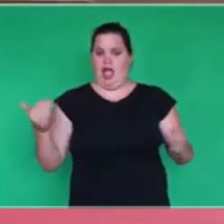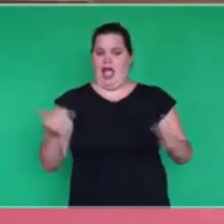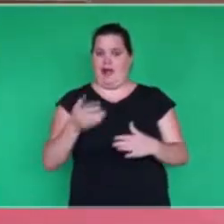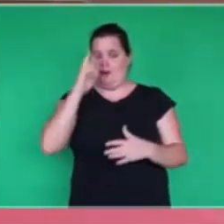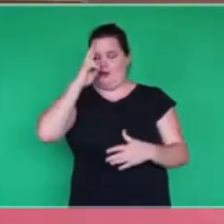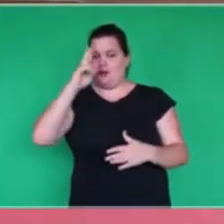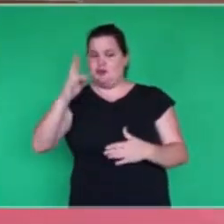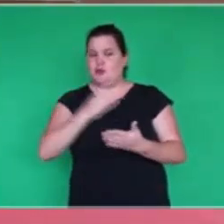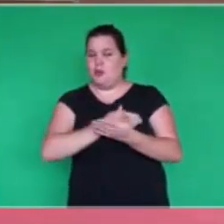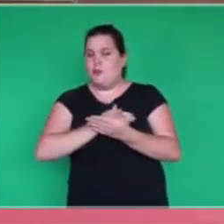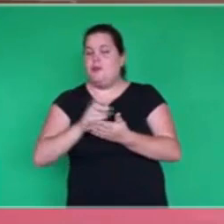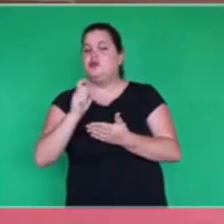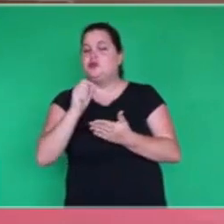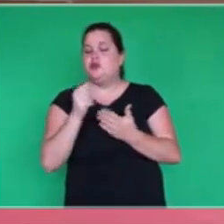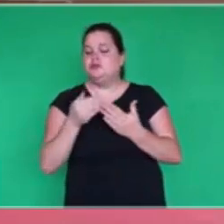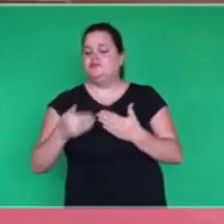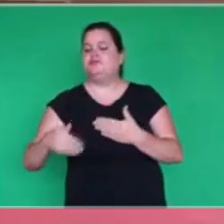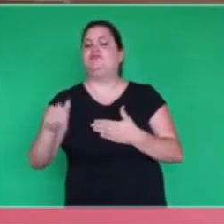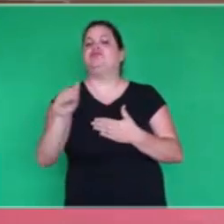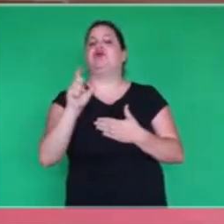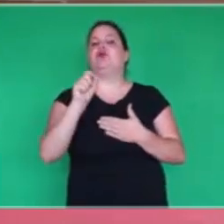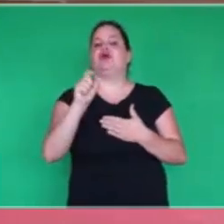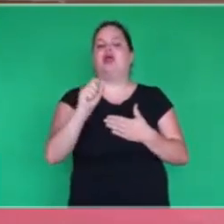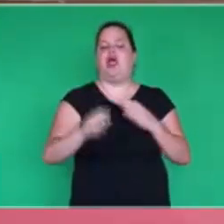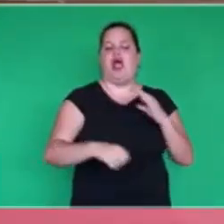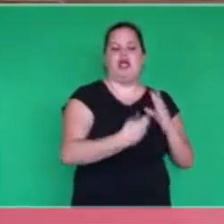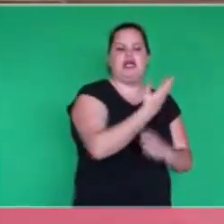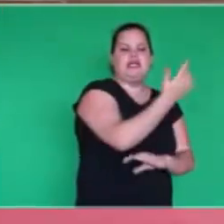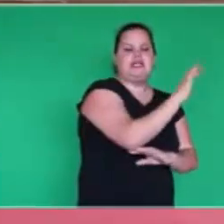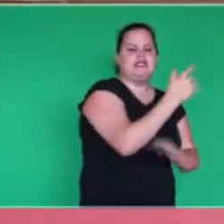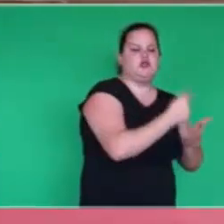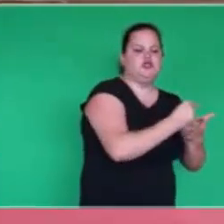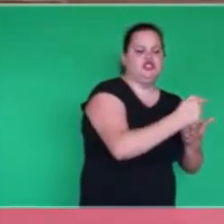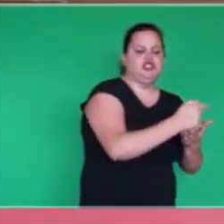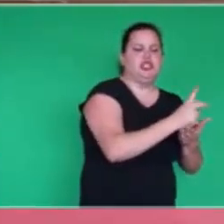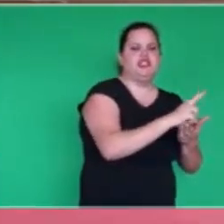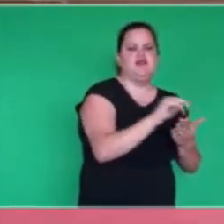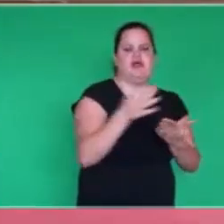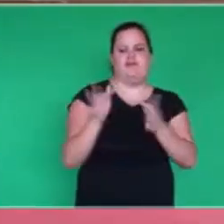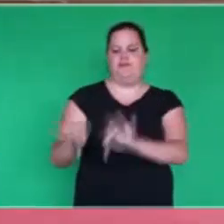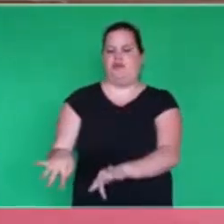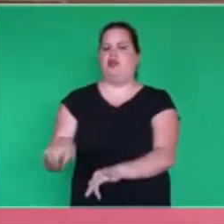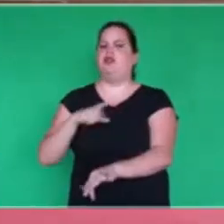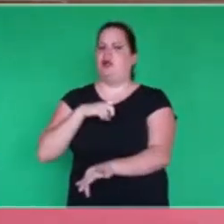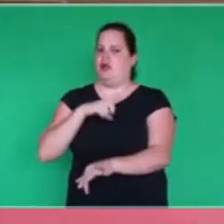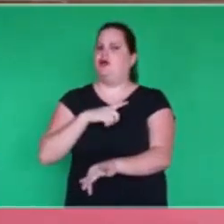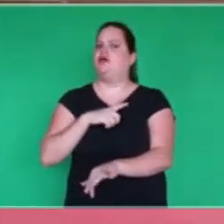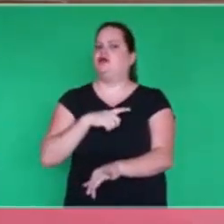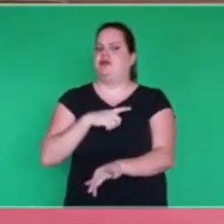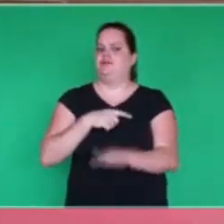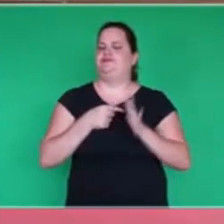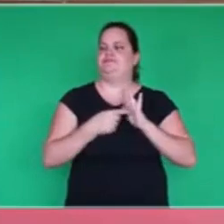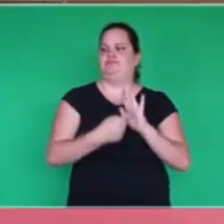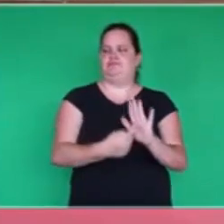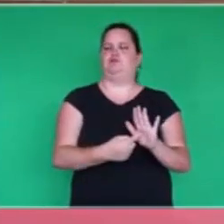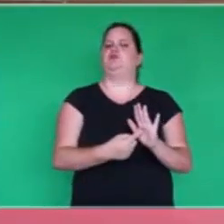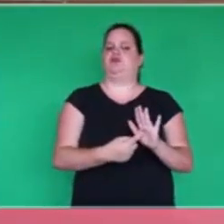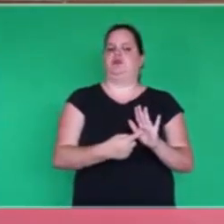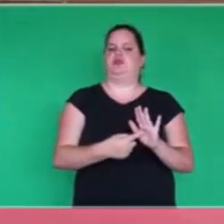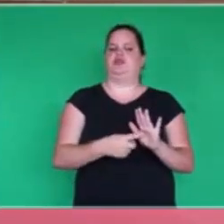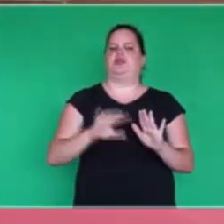end. We have been seeing the signs of this aging. Judgment against